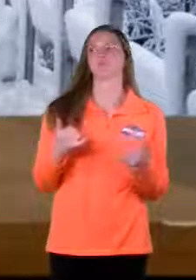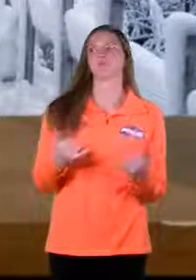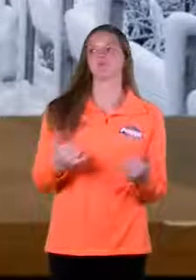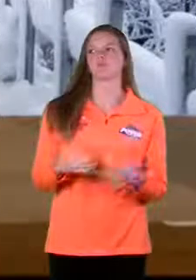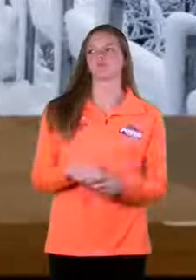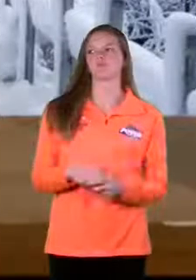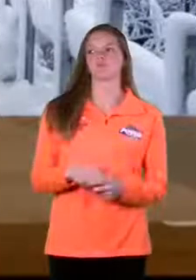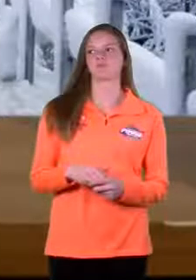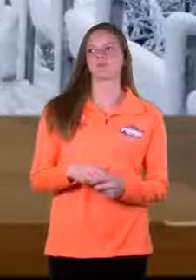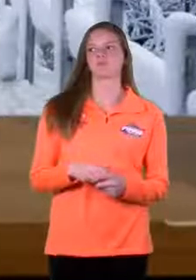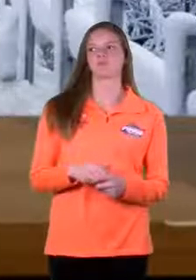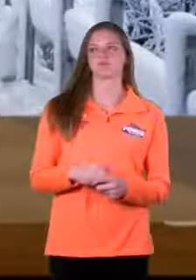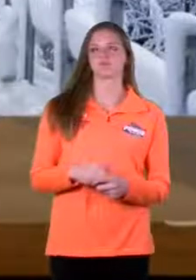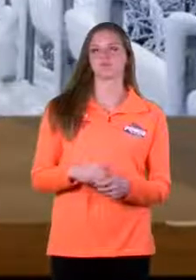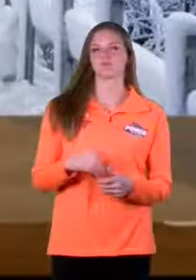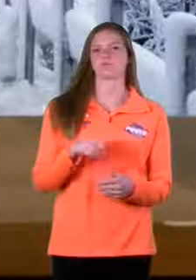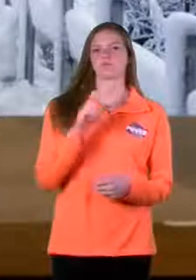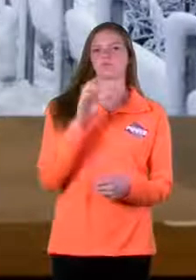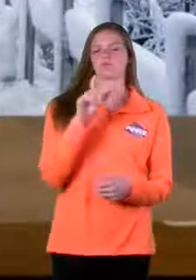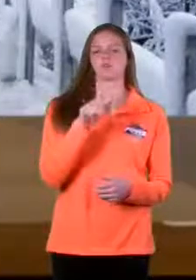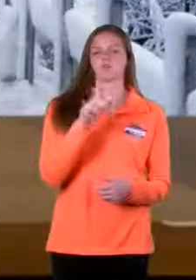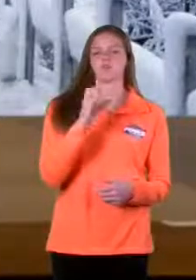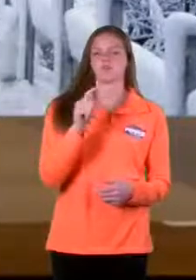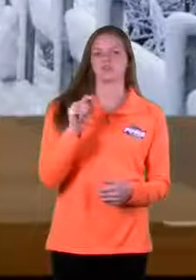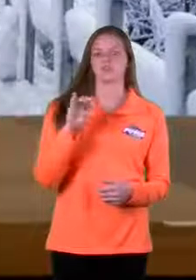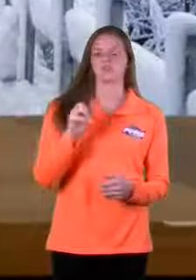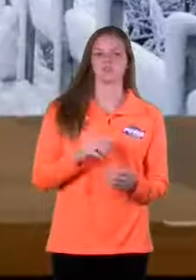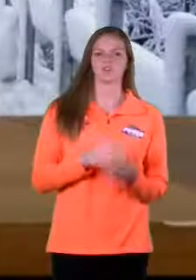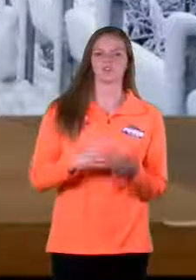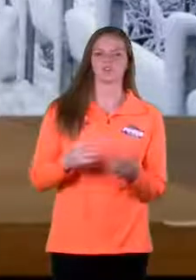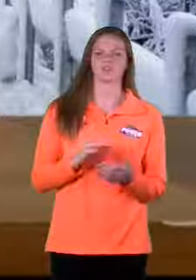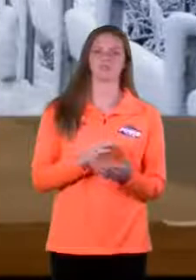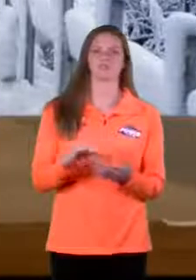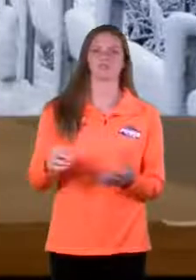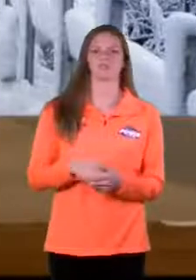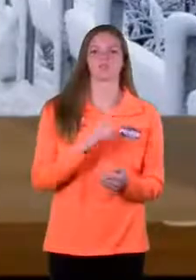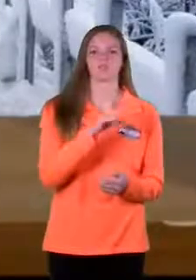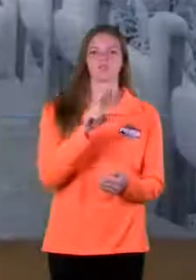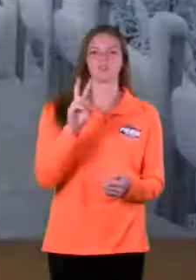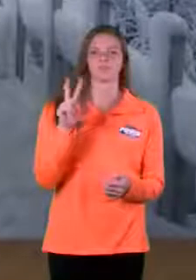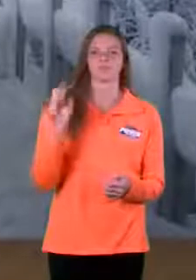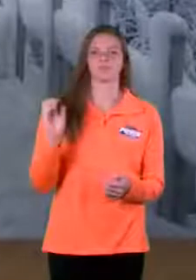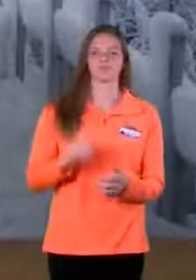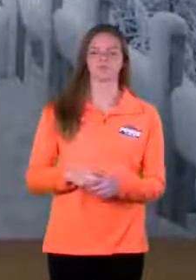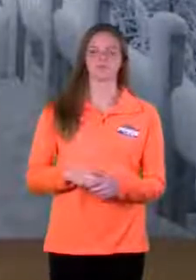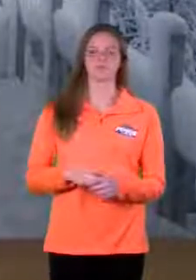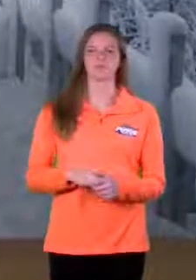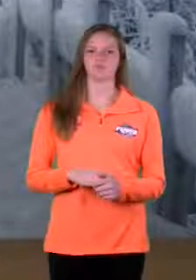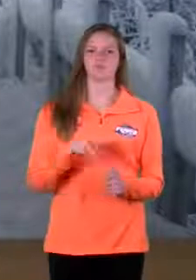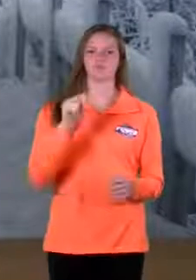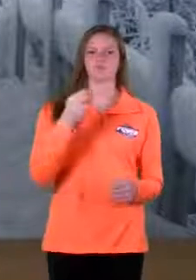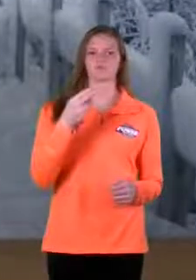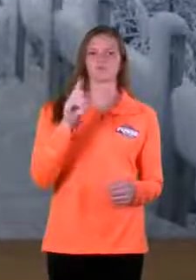Auxiliary Gym. AM LCTI students will take the Module 2 today starting 6th period in C220. The